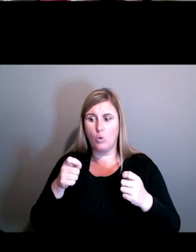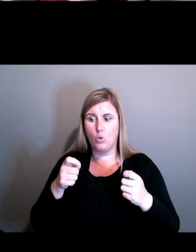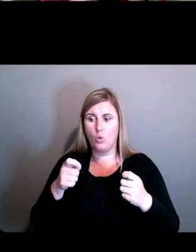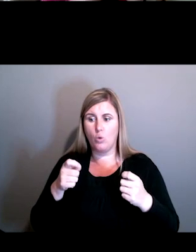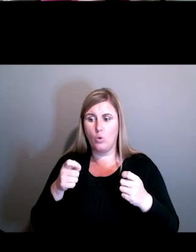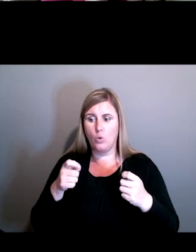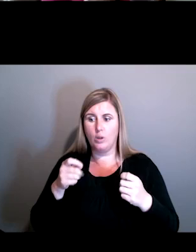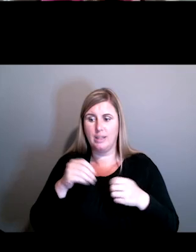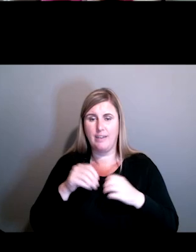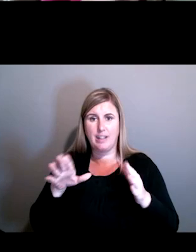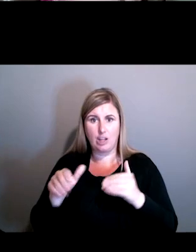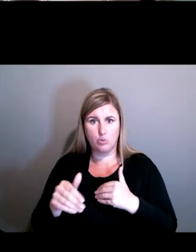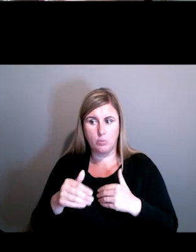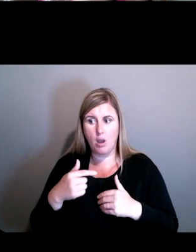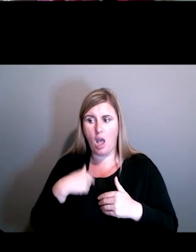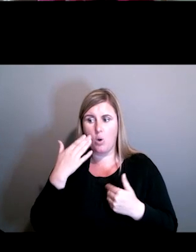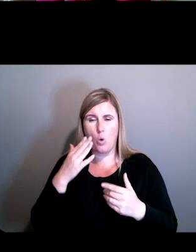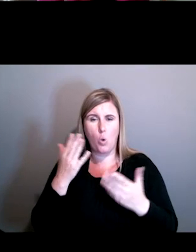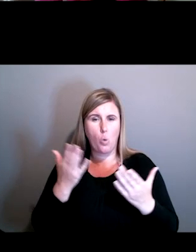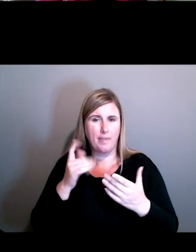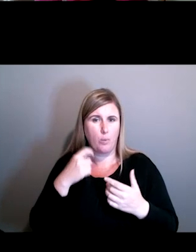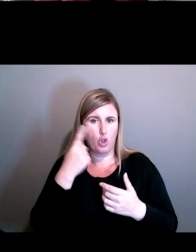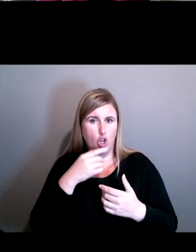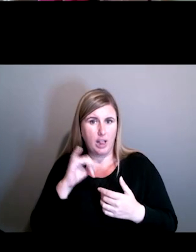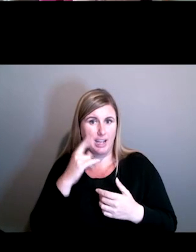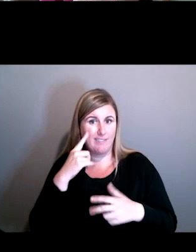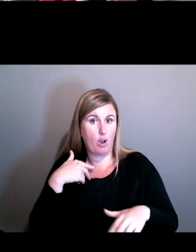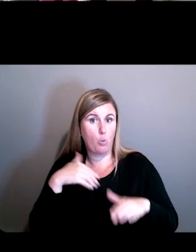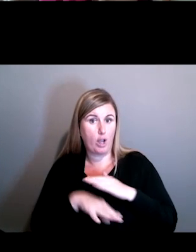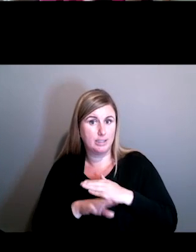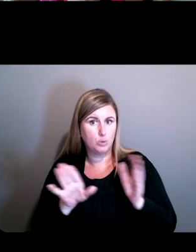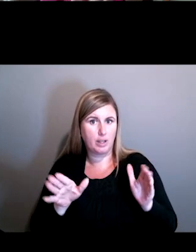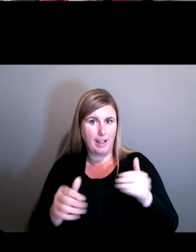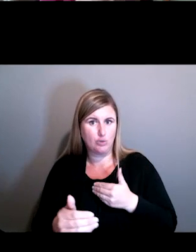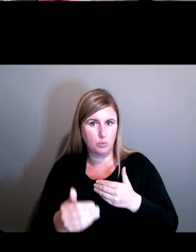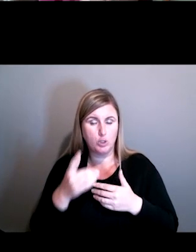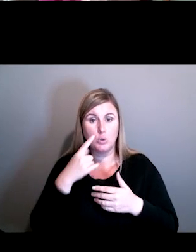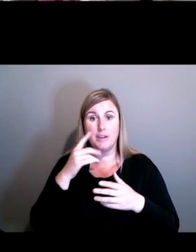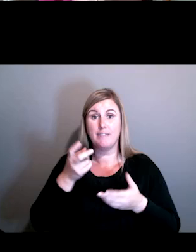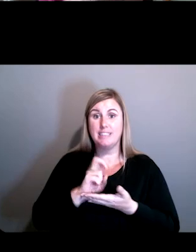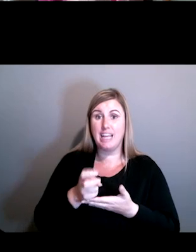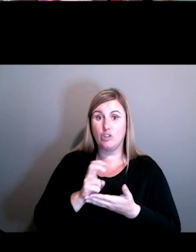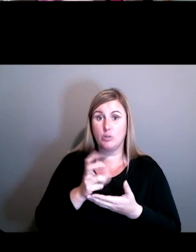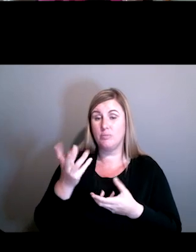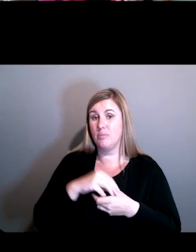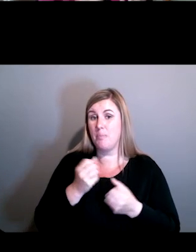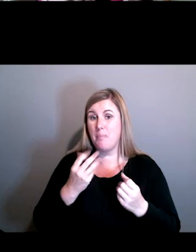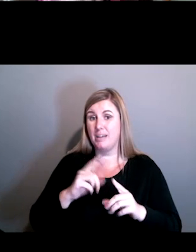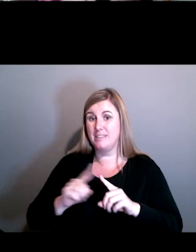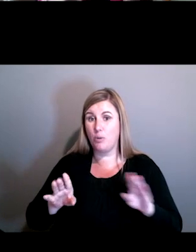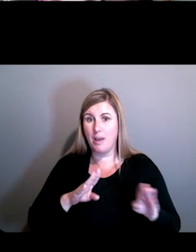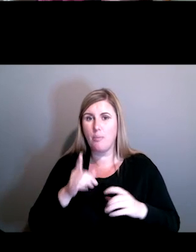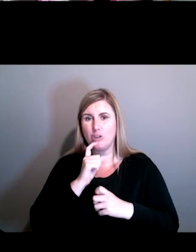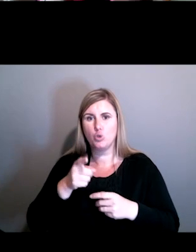know if I would know what that would look like if I walked into a classroom. So if a tantrum encompasses many behaviors, you want to make sure that you identify all